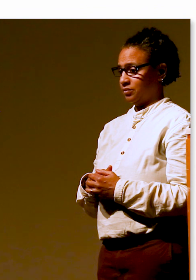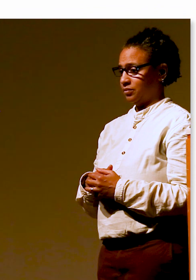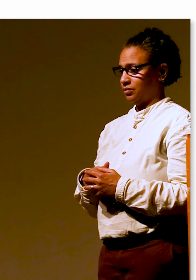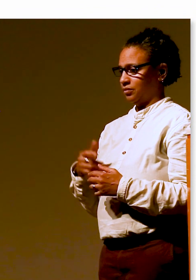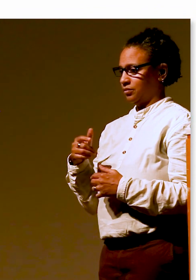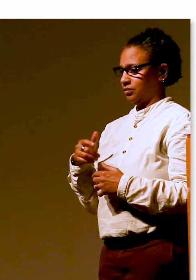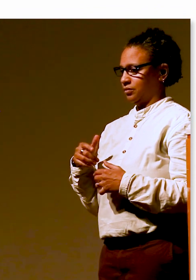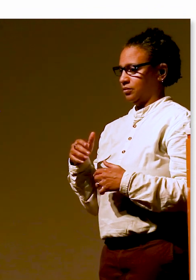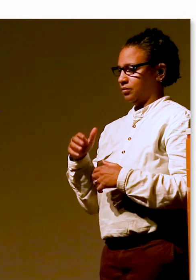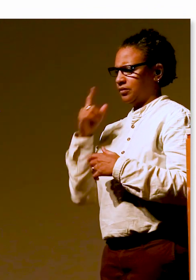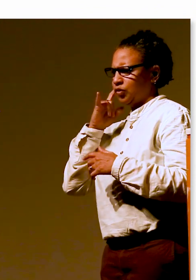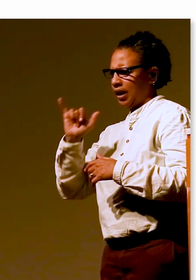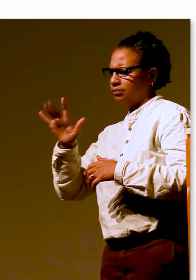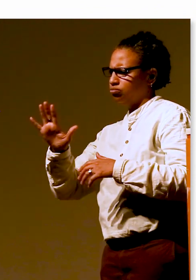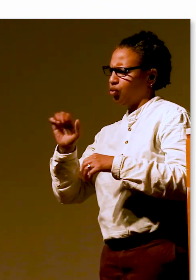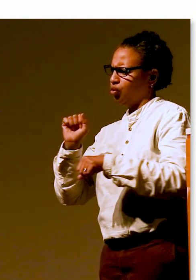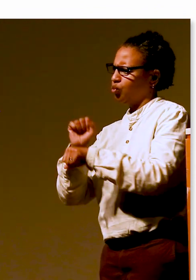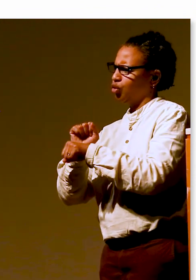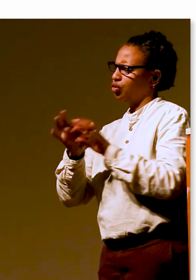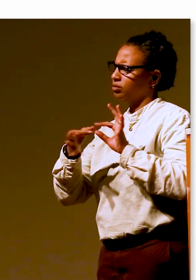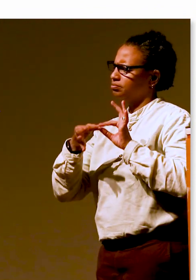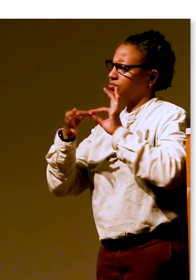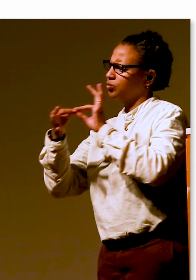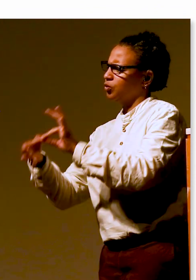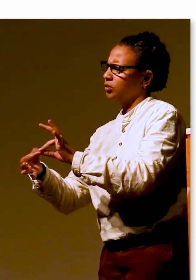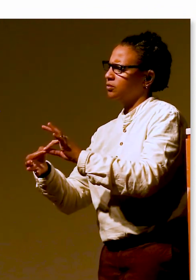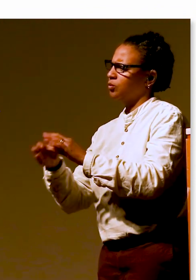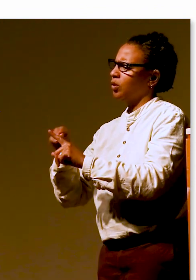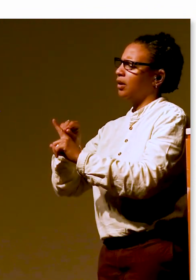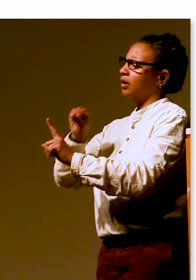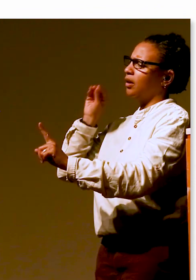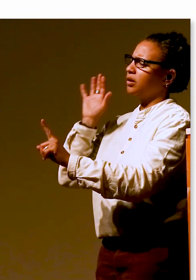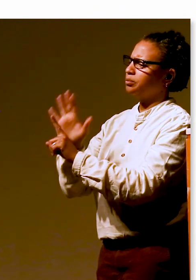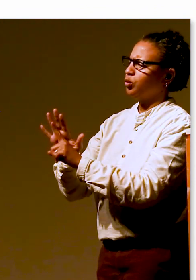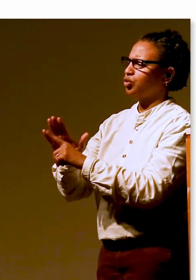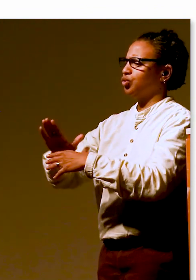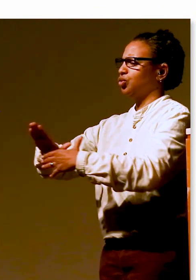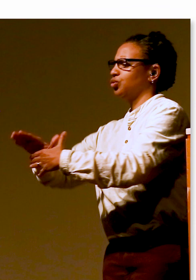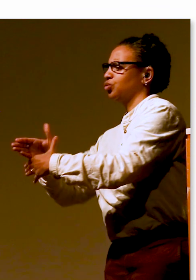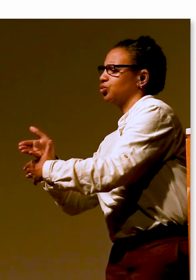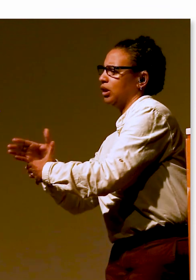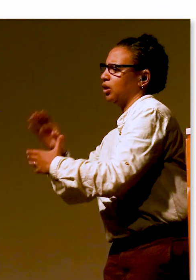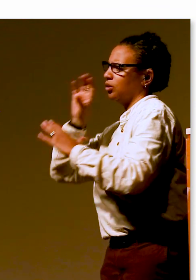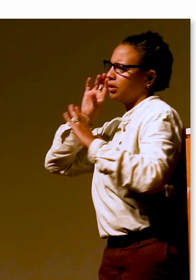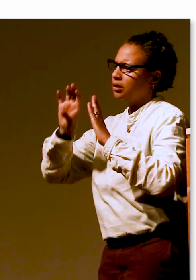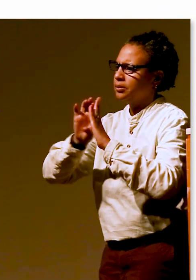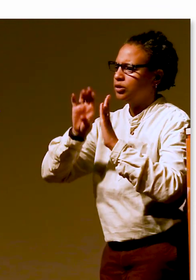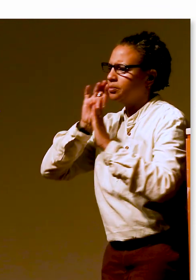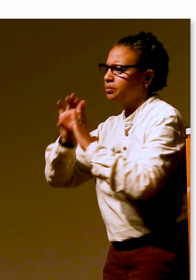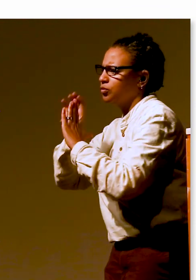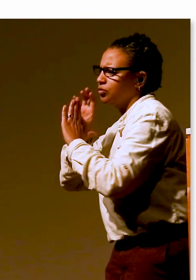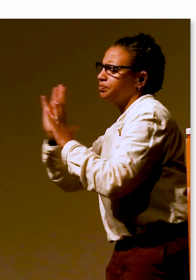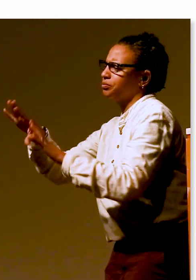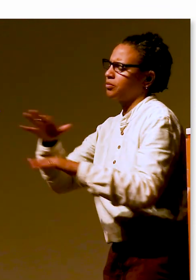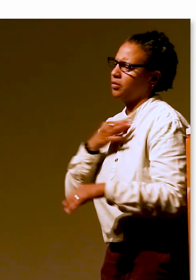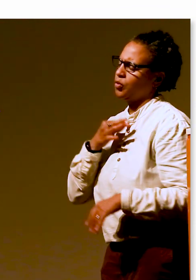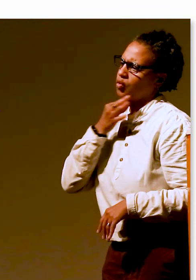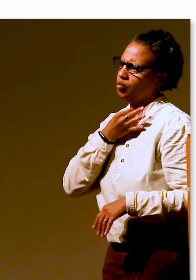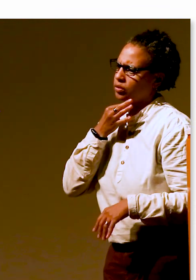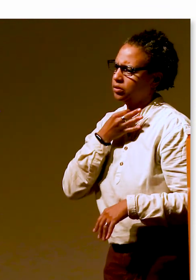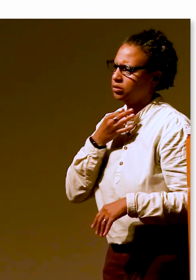But yeah, it is one of those weird ones though. But like, shout out to every artist in the room that's like doing the thing, because it really is. It just isn't spoken about enough as